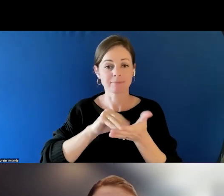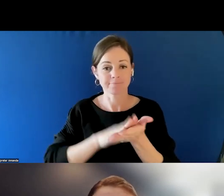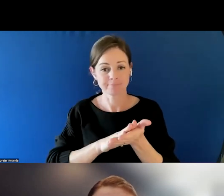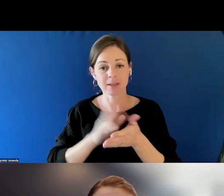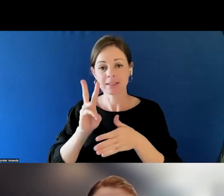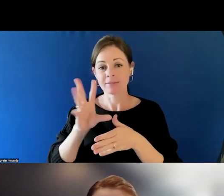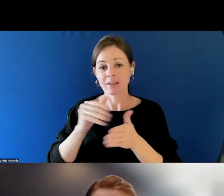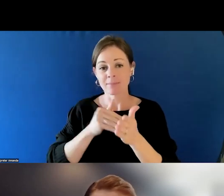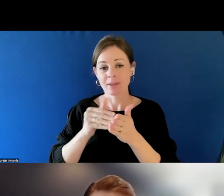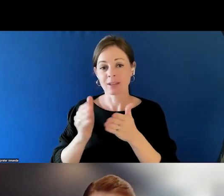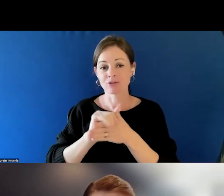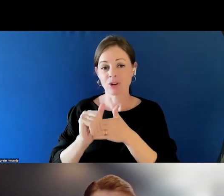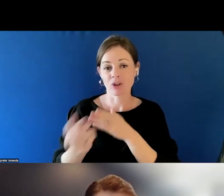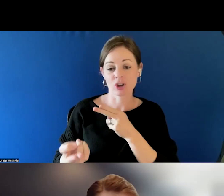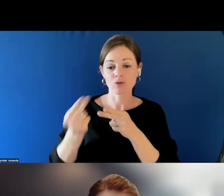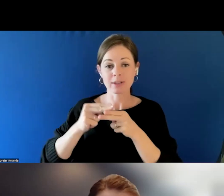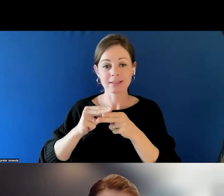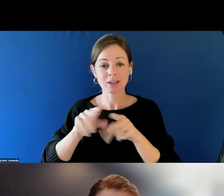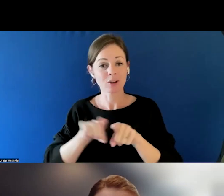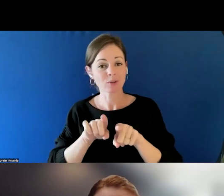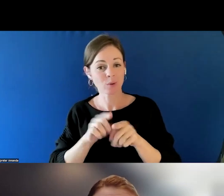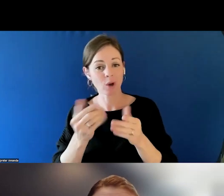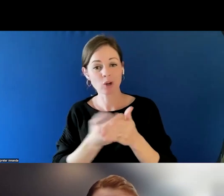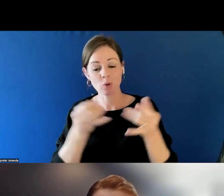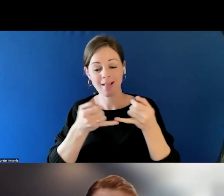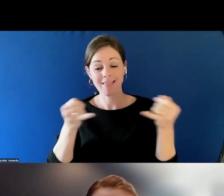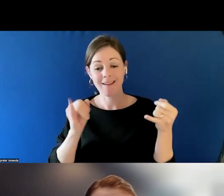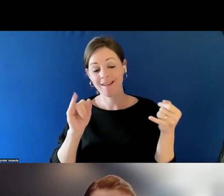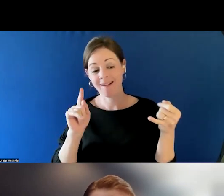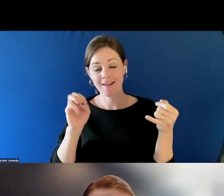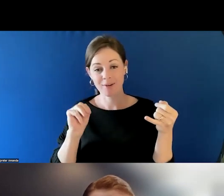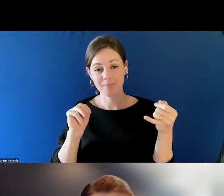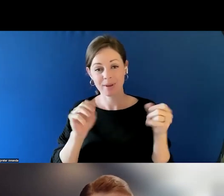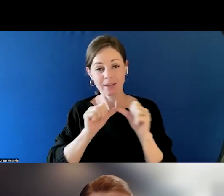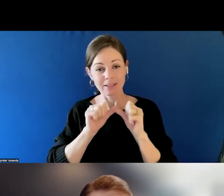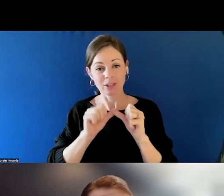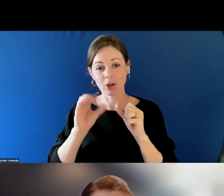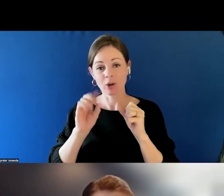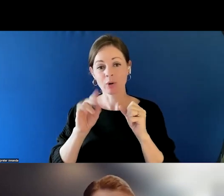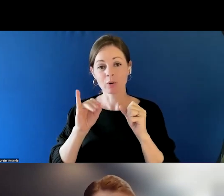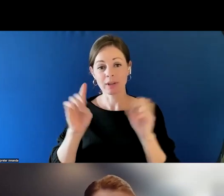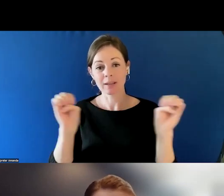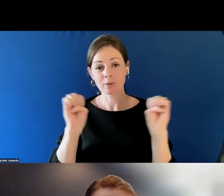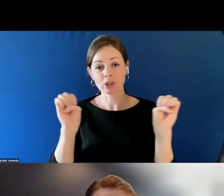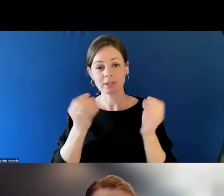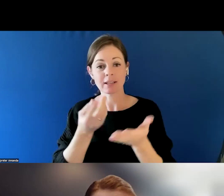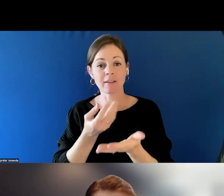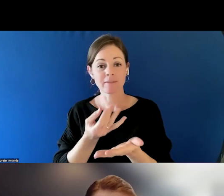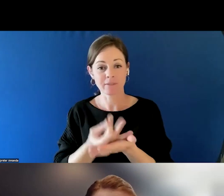increase, as well as a new line item continuing some COVID emergency funding that was